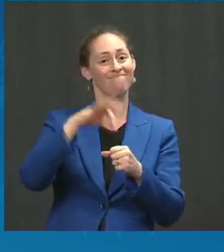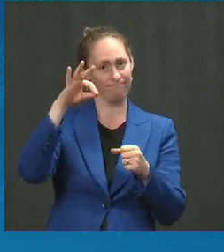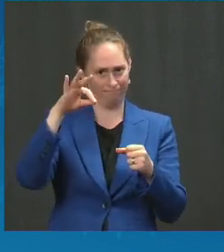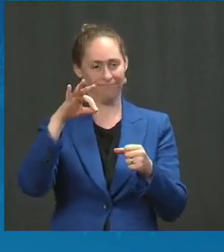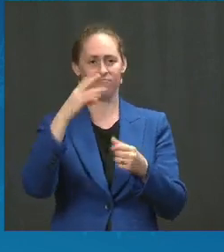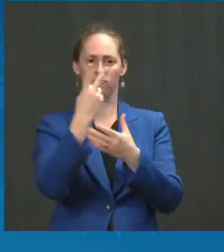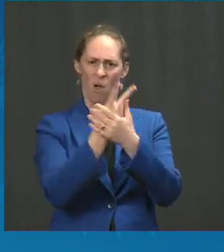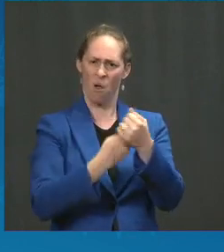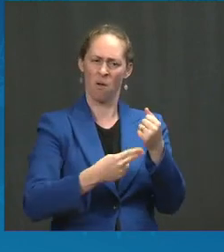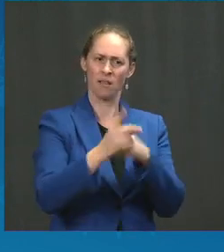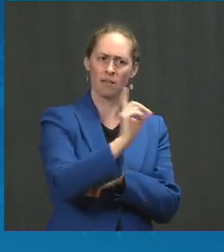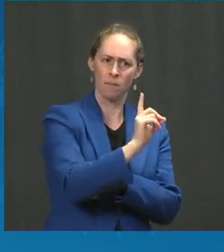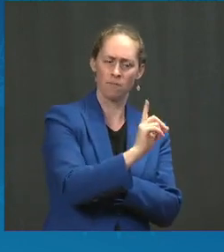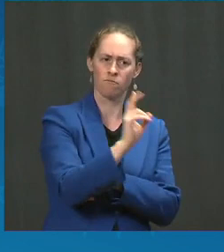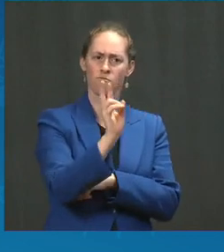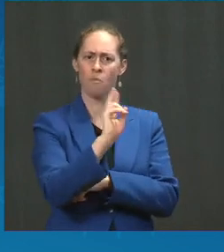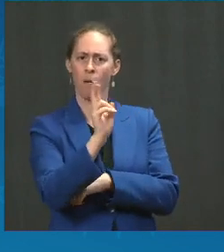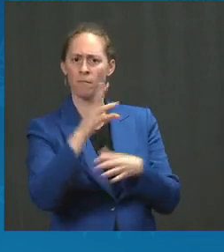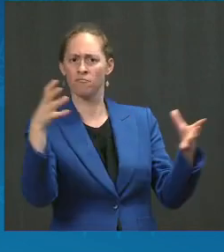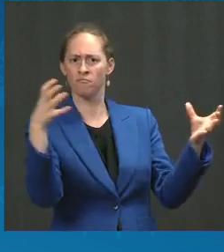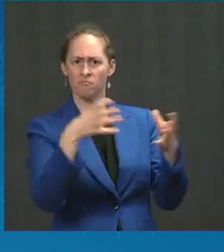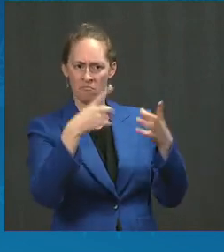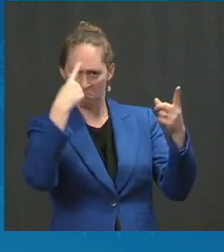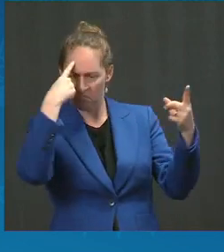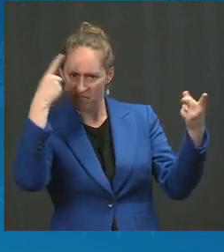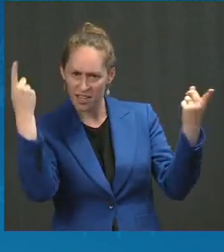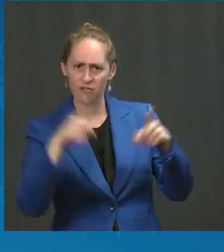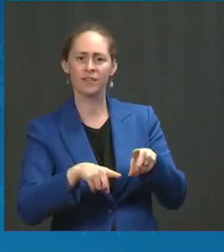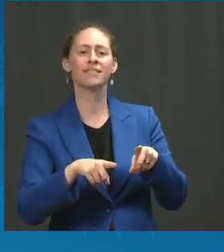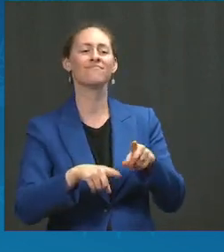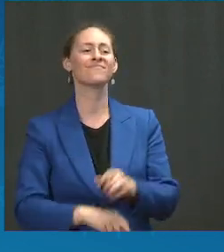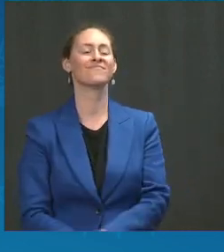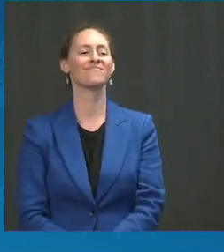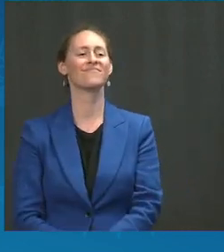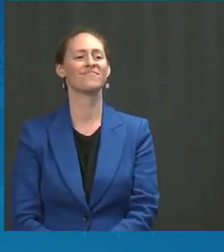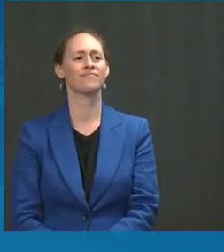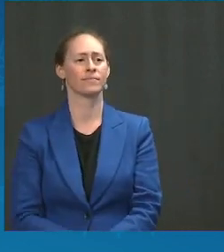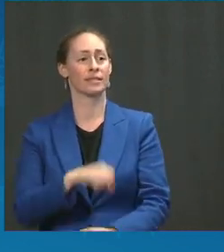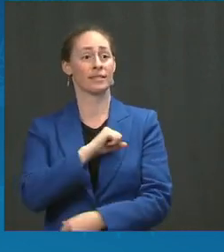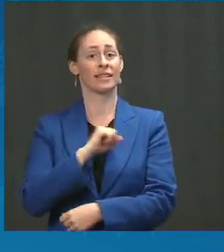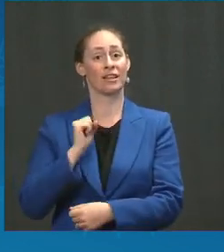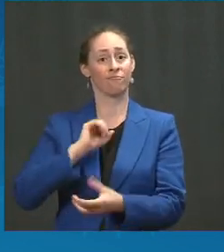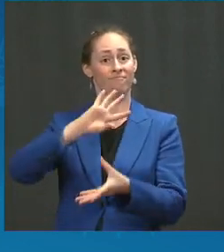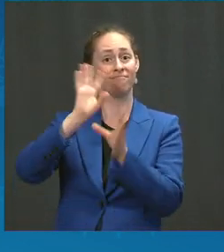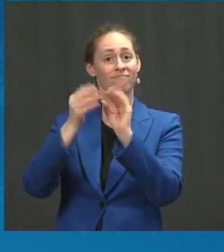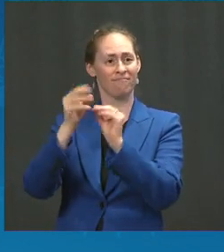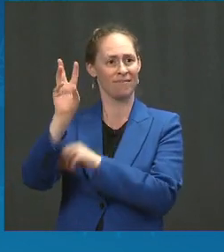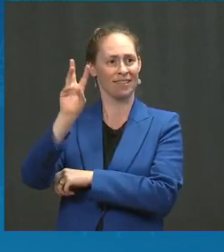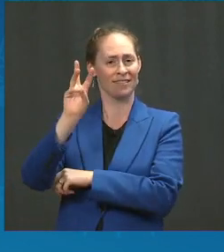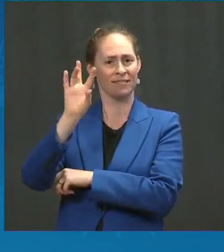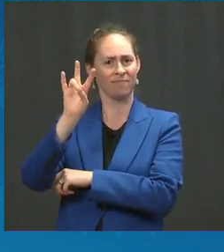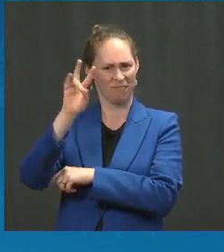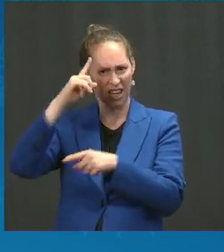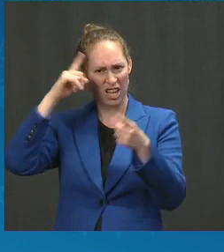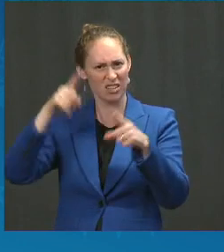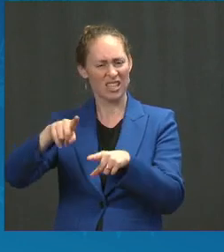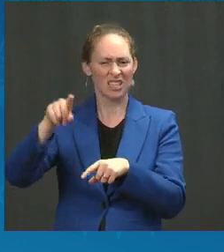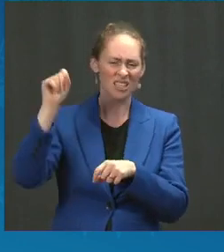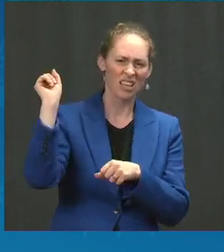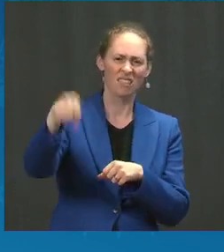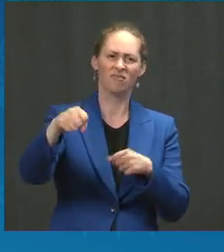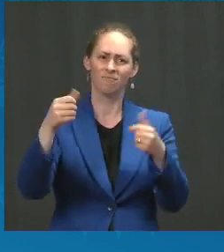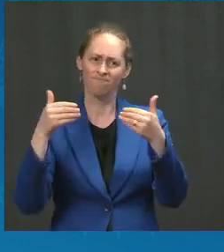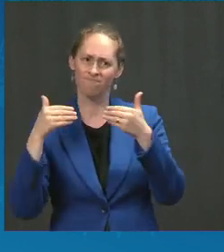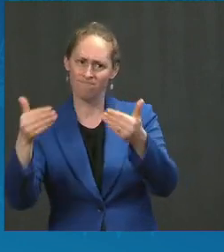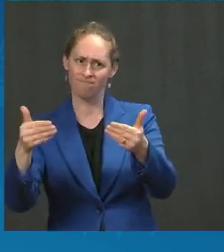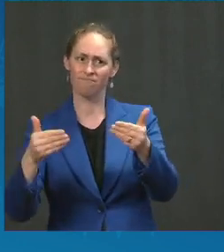deal. And 67 senators voted in favor of moving the deal forward. Republican senators and Democratic